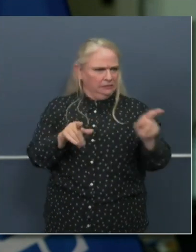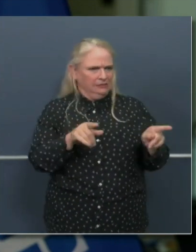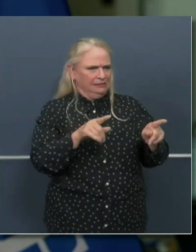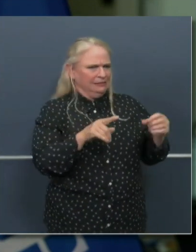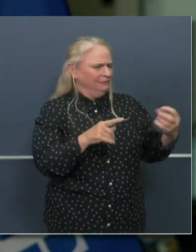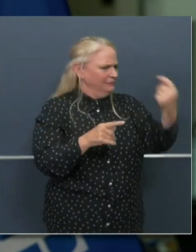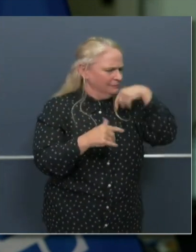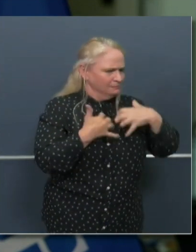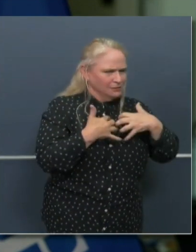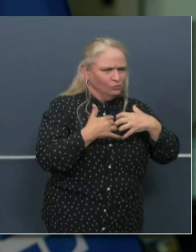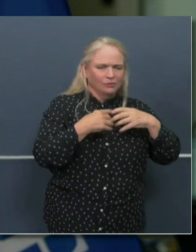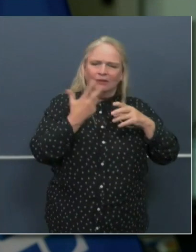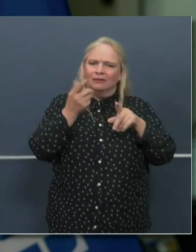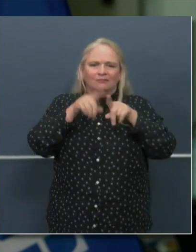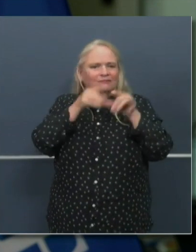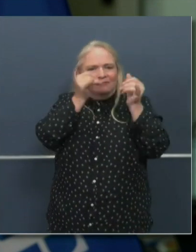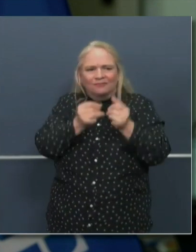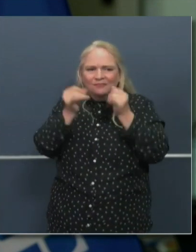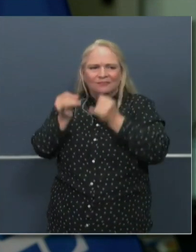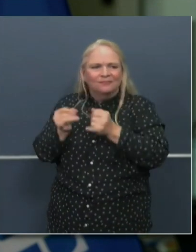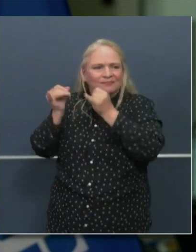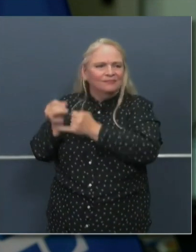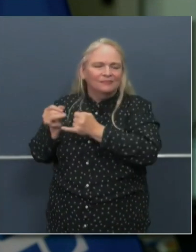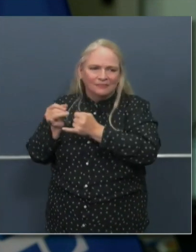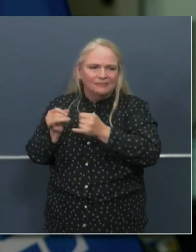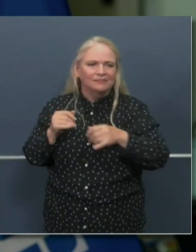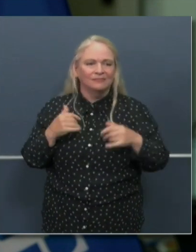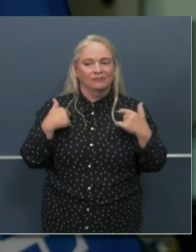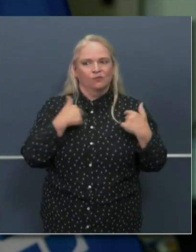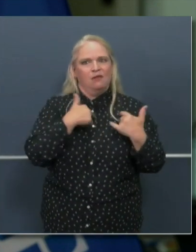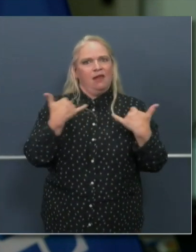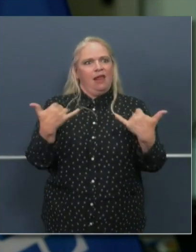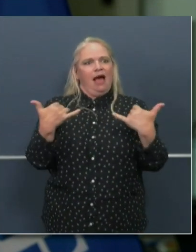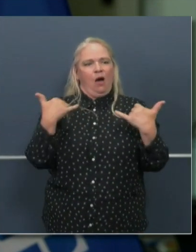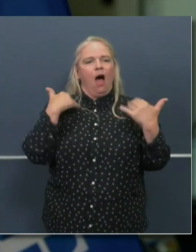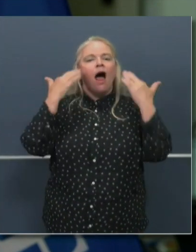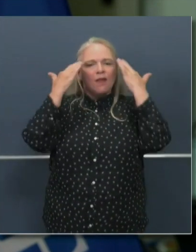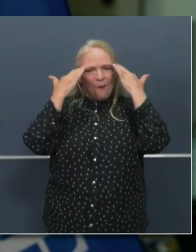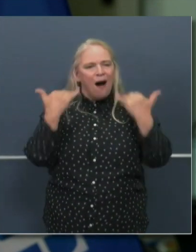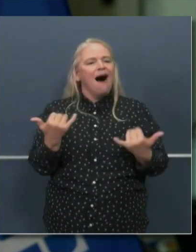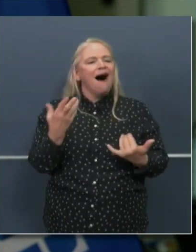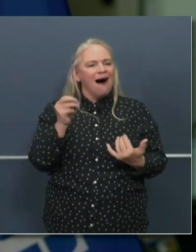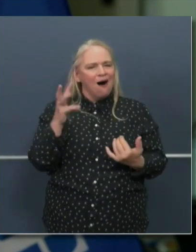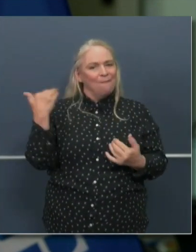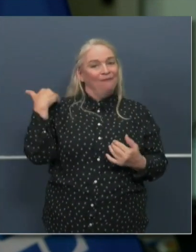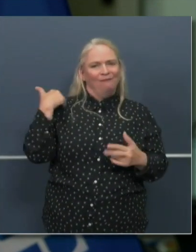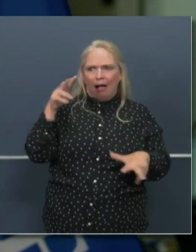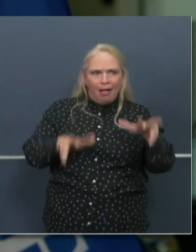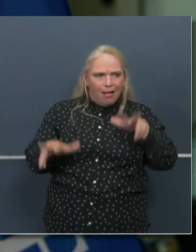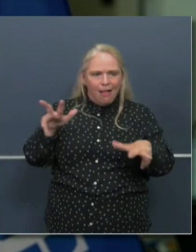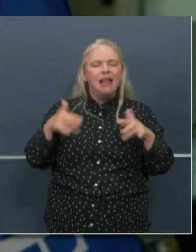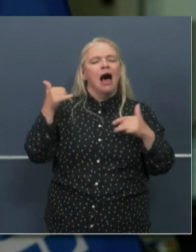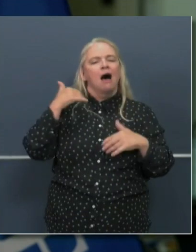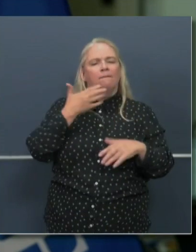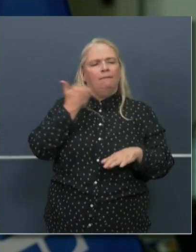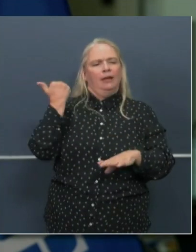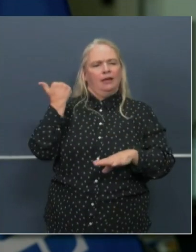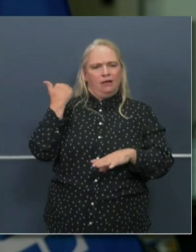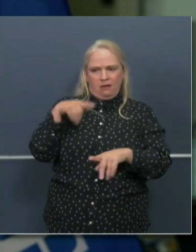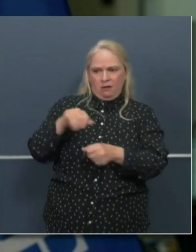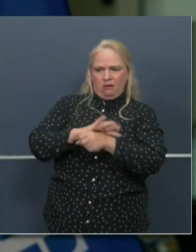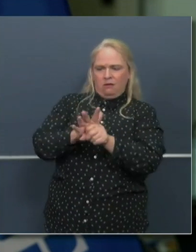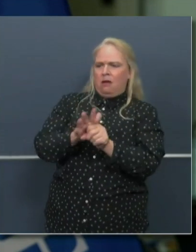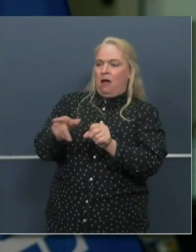create even more capacity in the system to care for more COVID-positive patients. So the surge is about finding